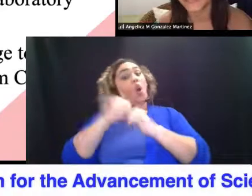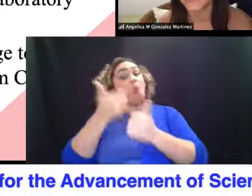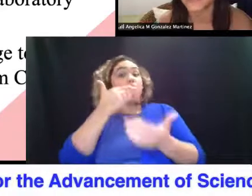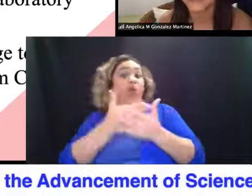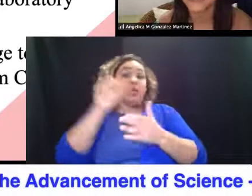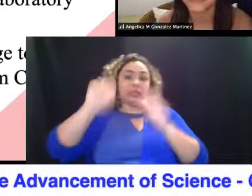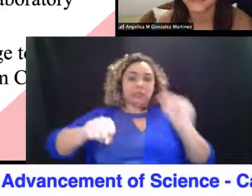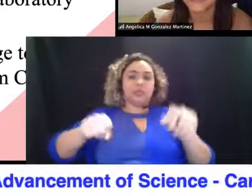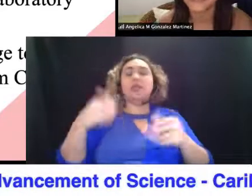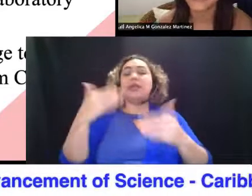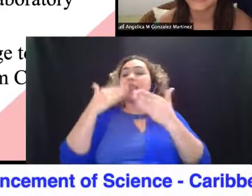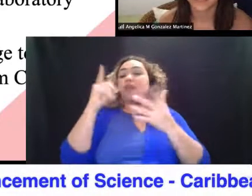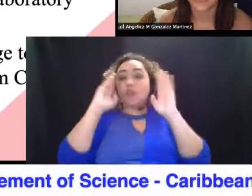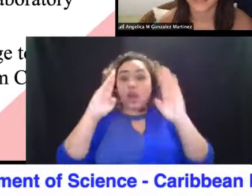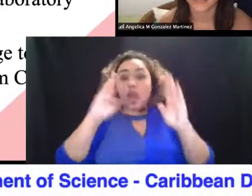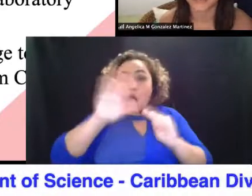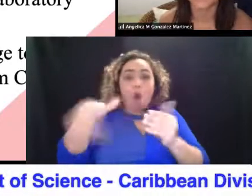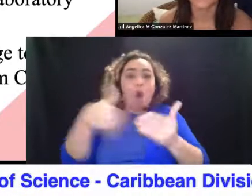my presentation.